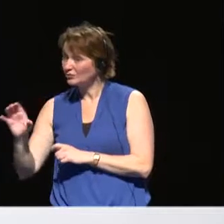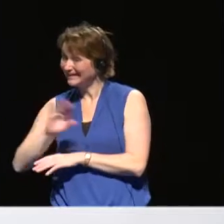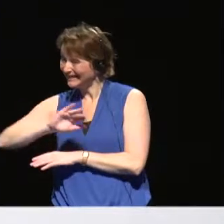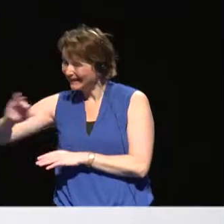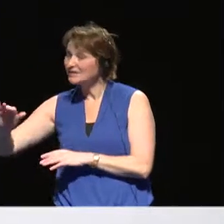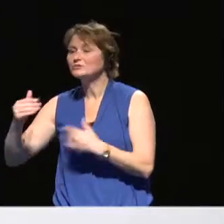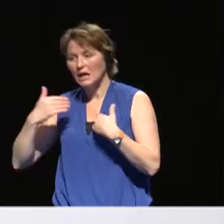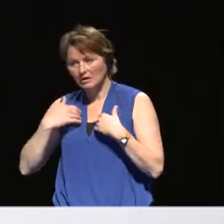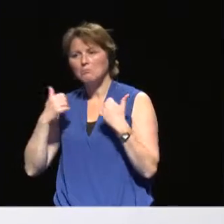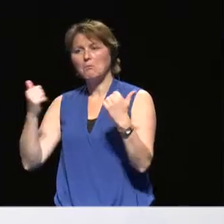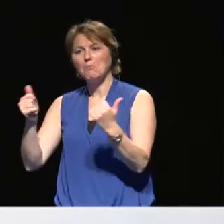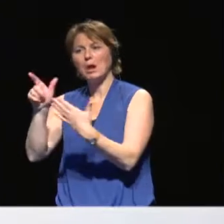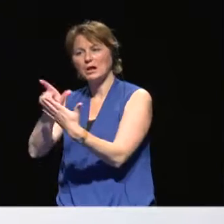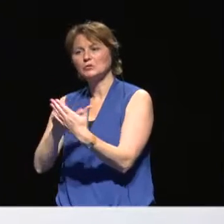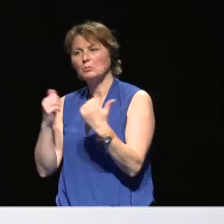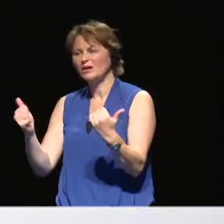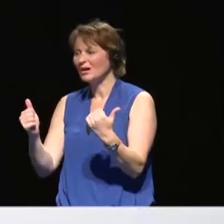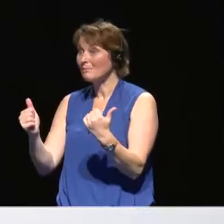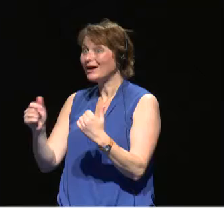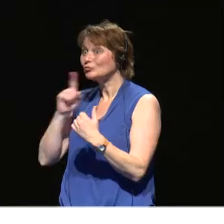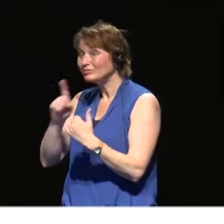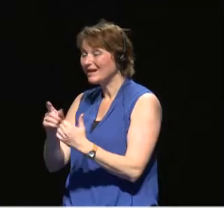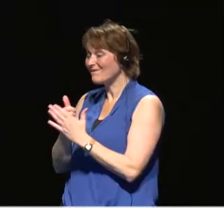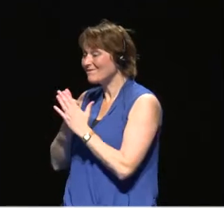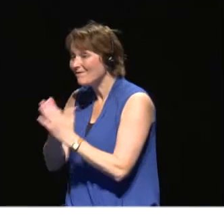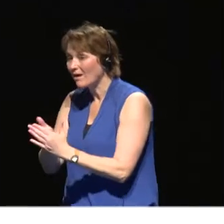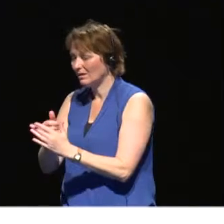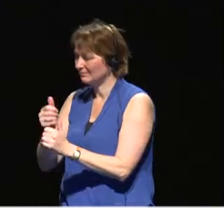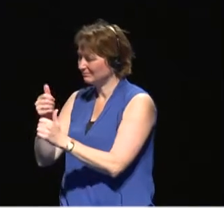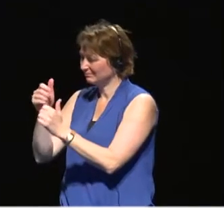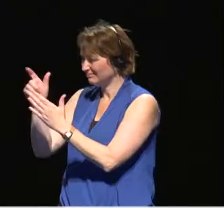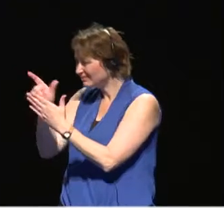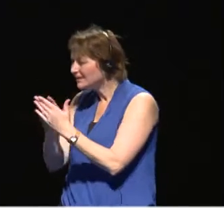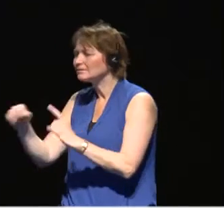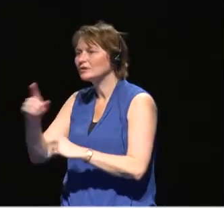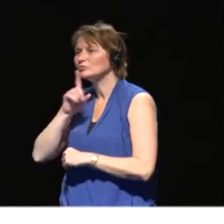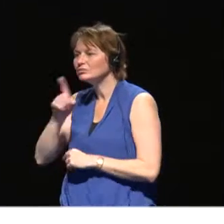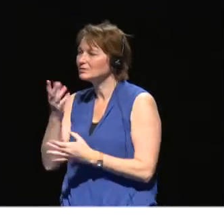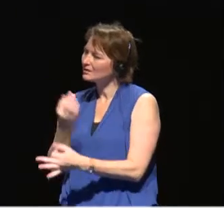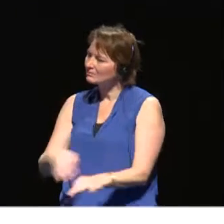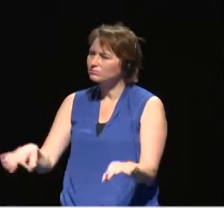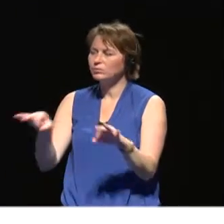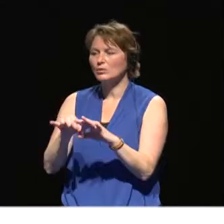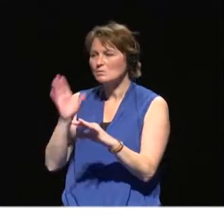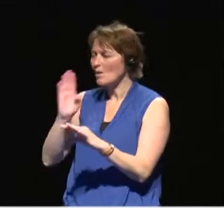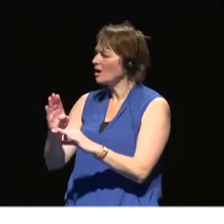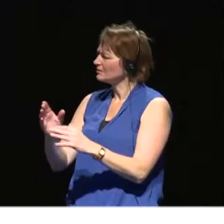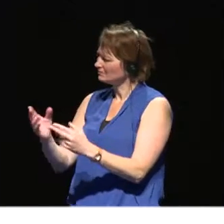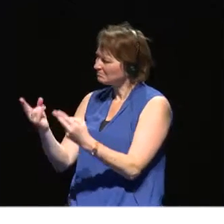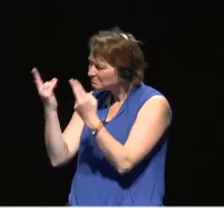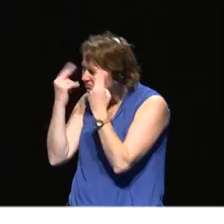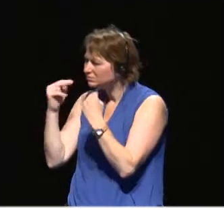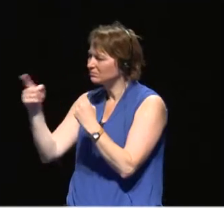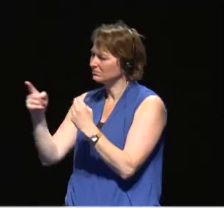is effective enforcement. And this is also the key, how to create an effective enforcement in fighting